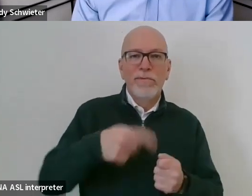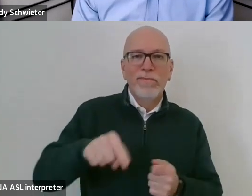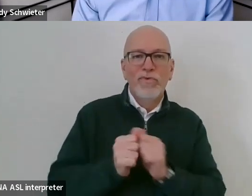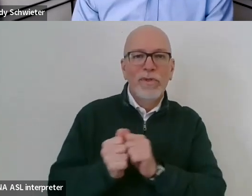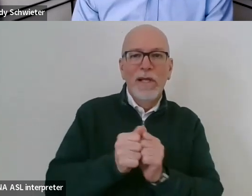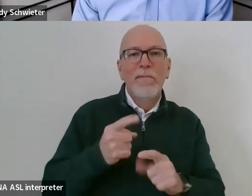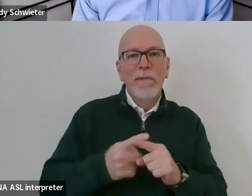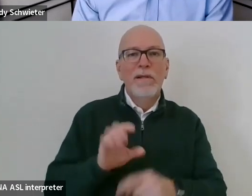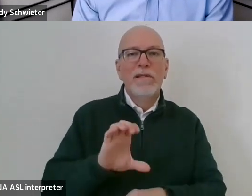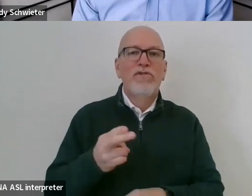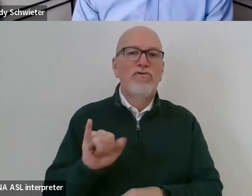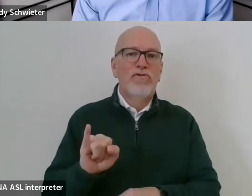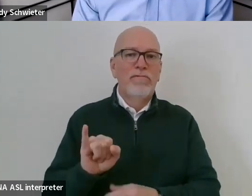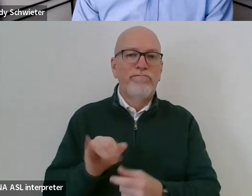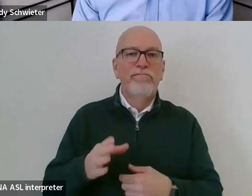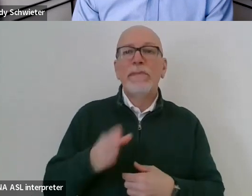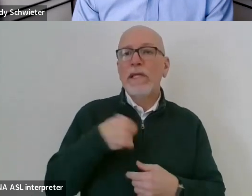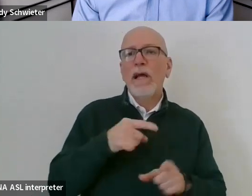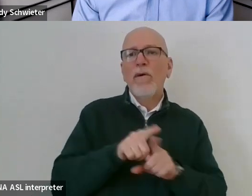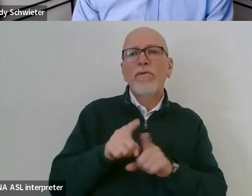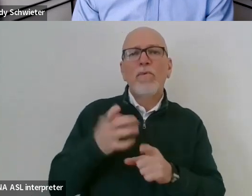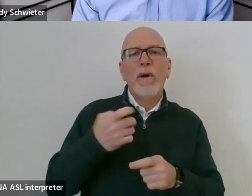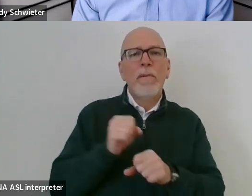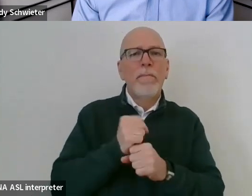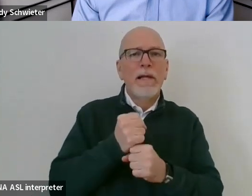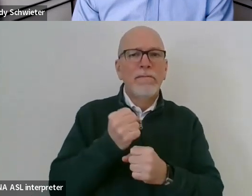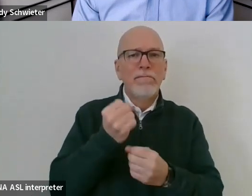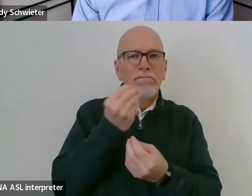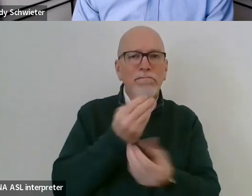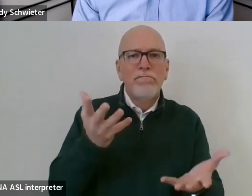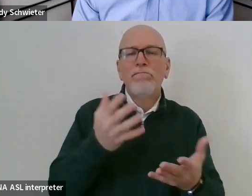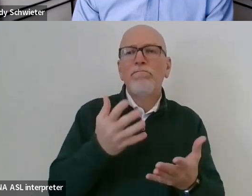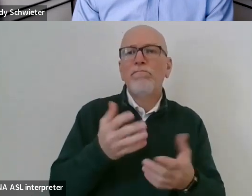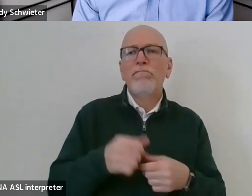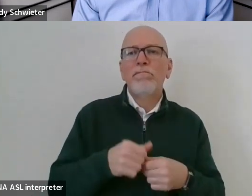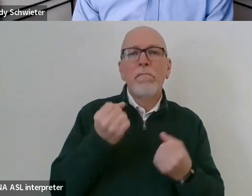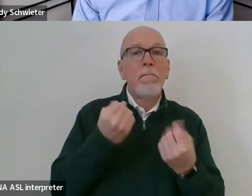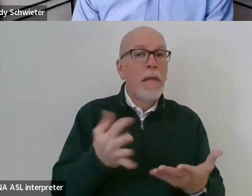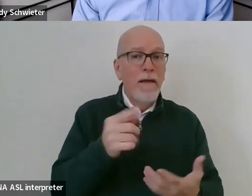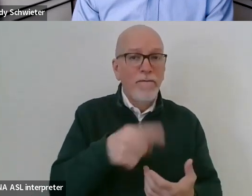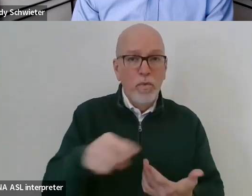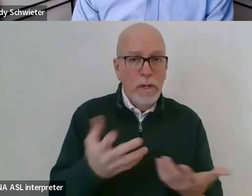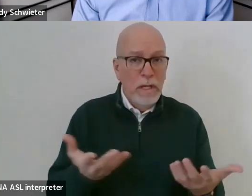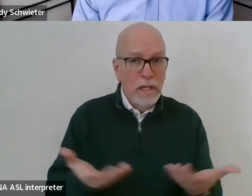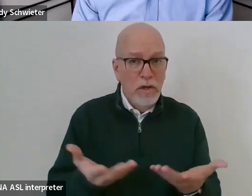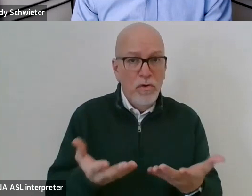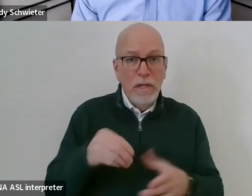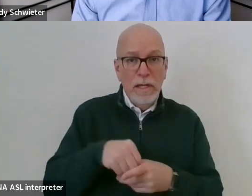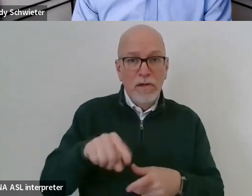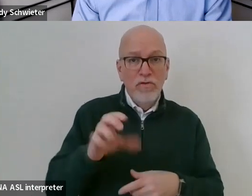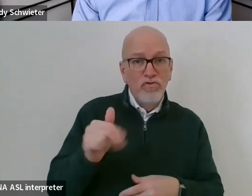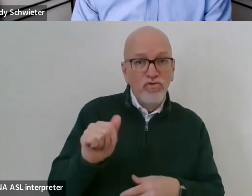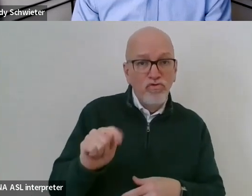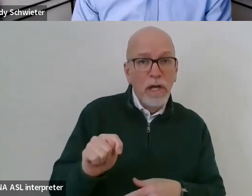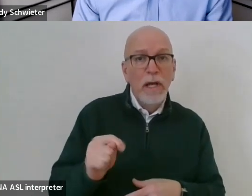as CCHI. And I would like to make a plea because many of you here in the chat